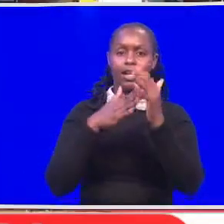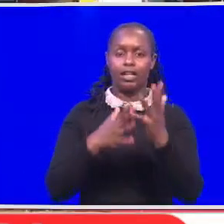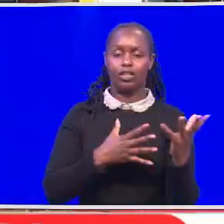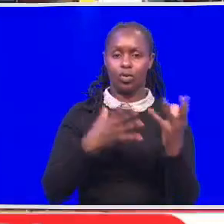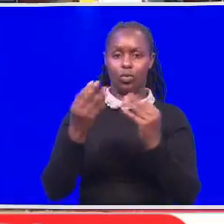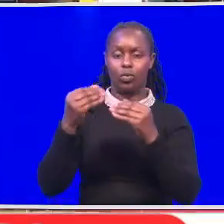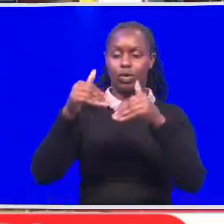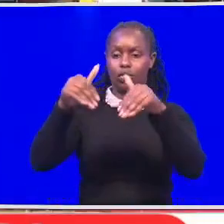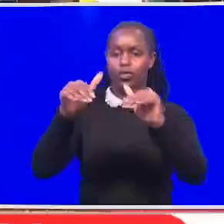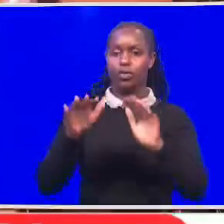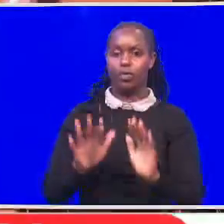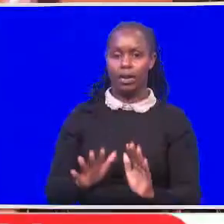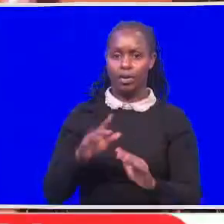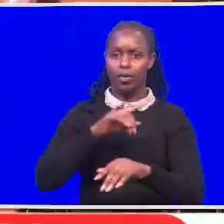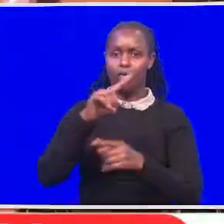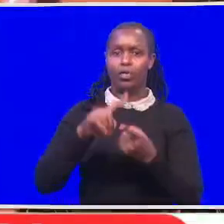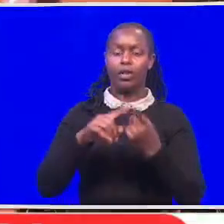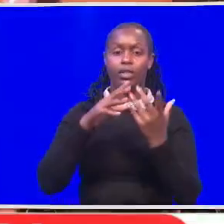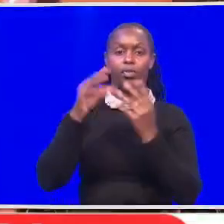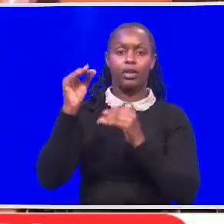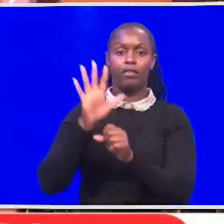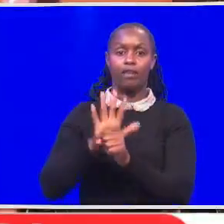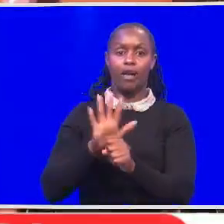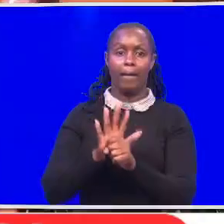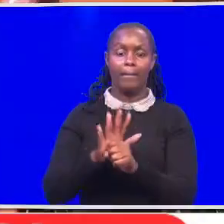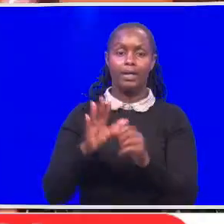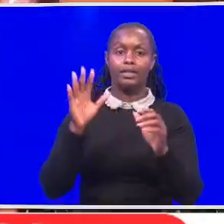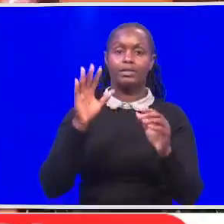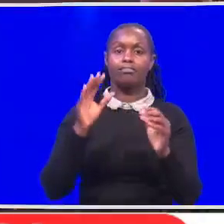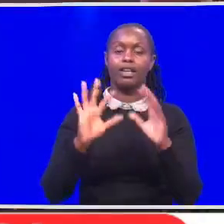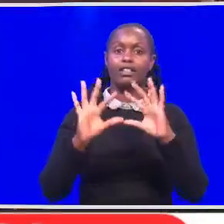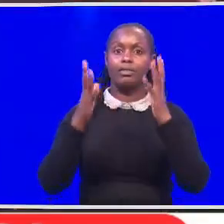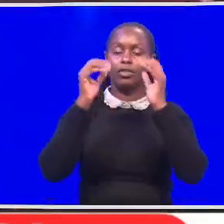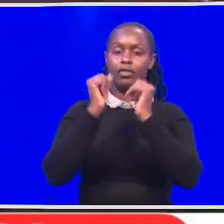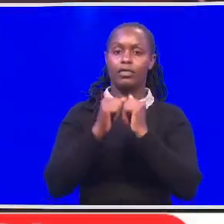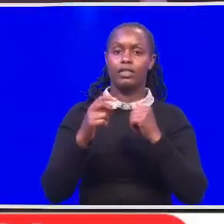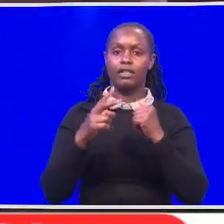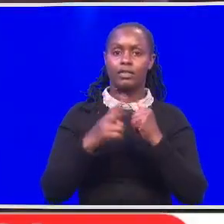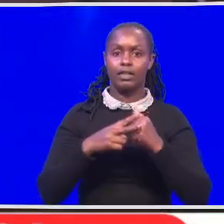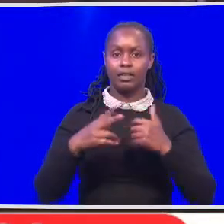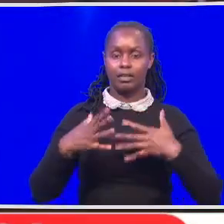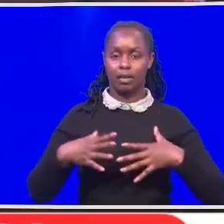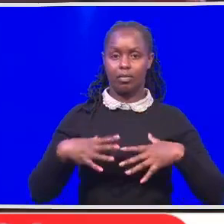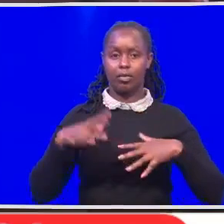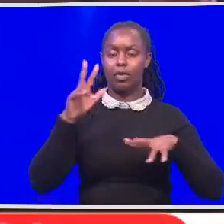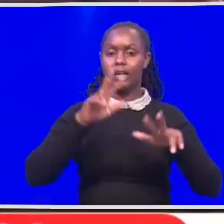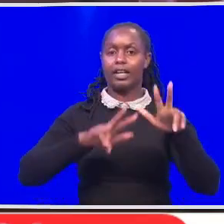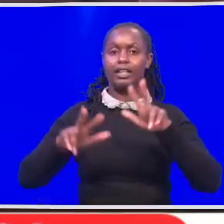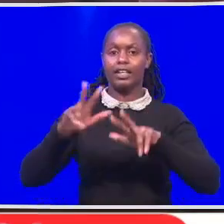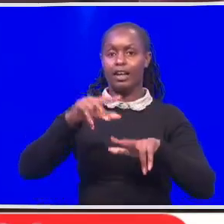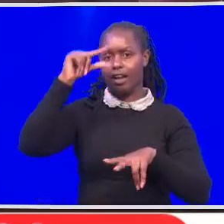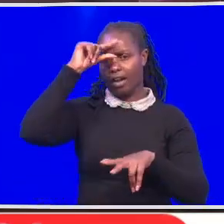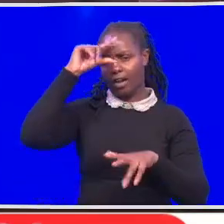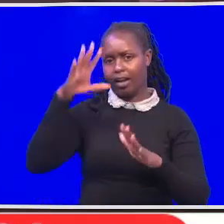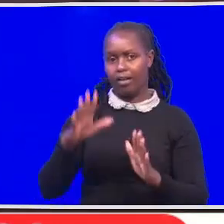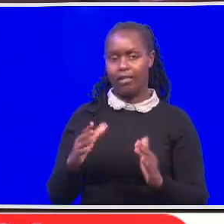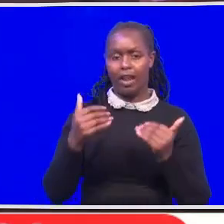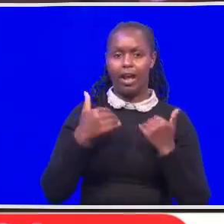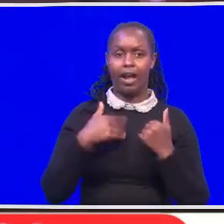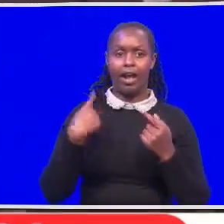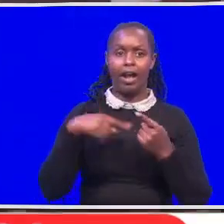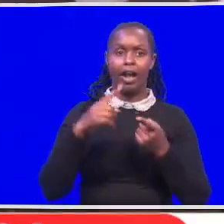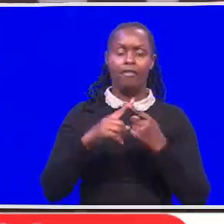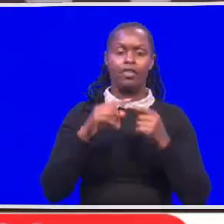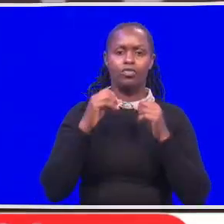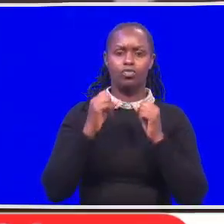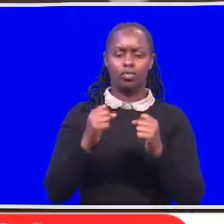respects during the mass funeral service of the 17 victims. Kirinyaga County Governor Anne Waiguru has strongly condemned